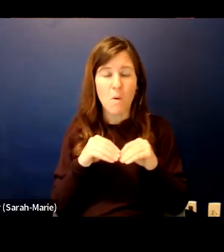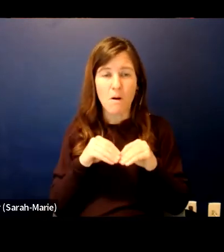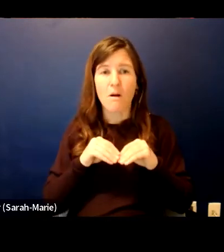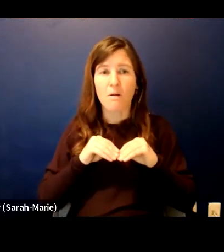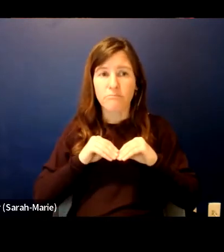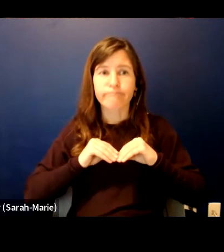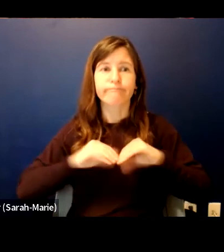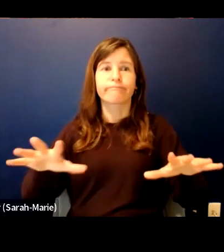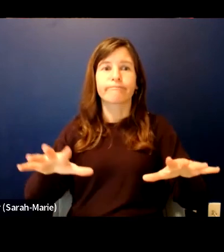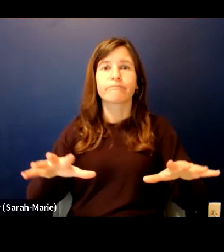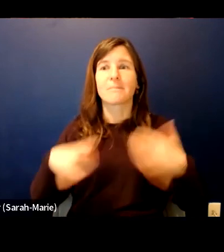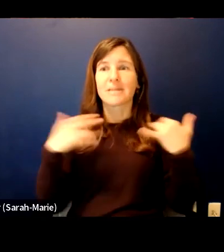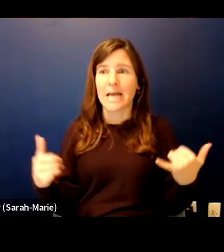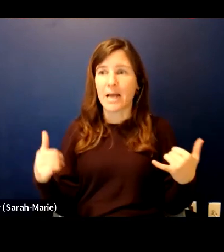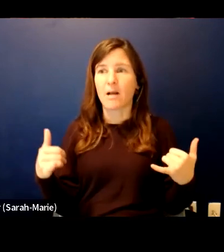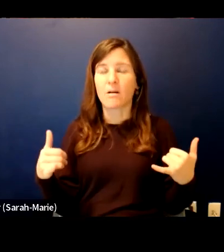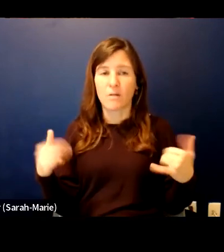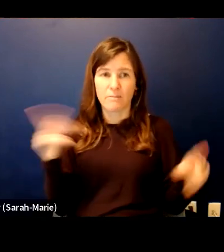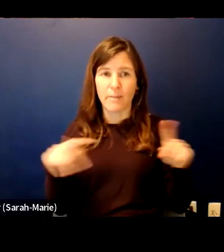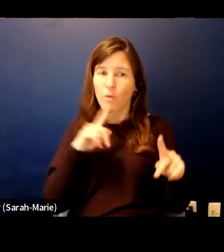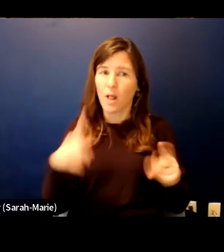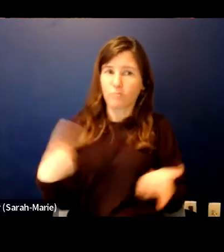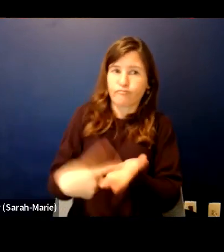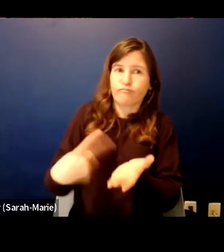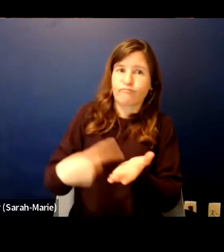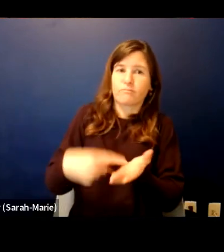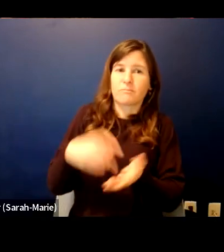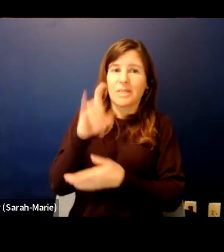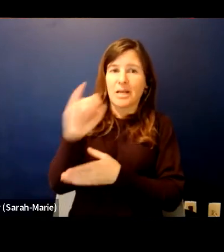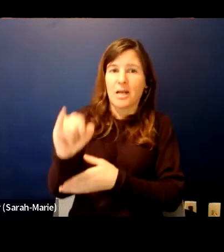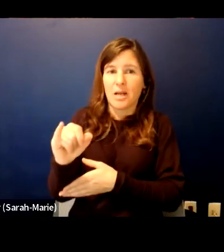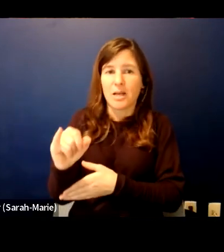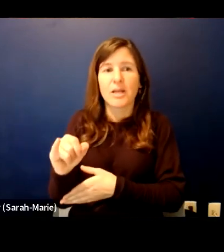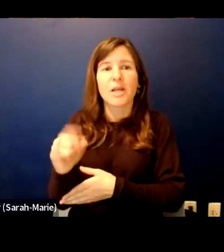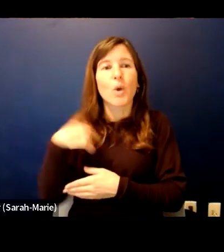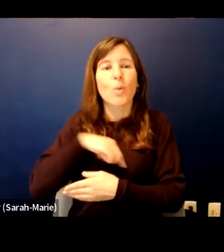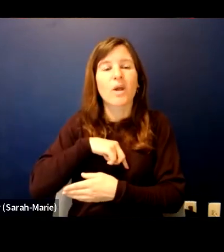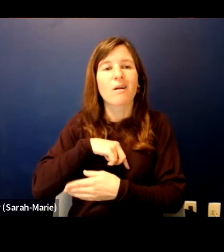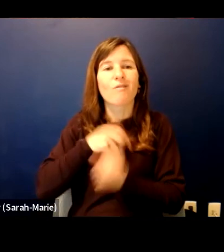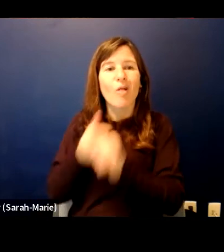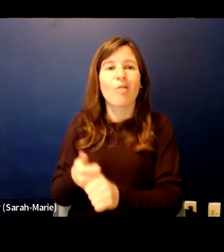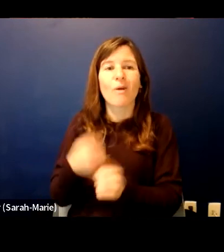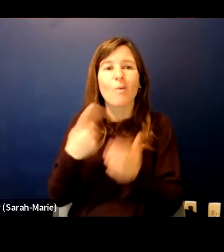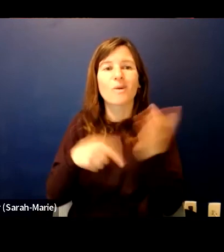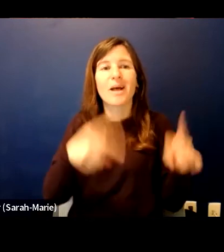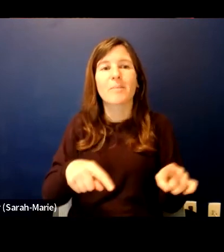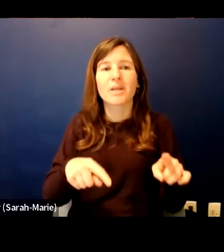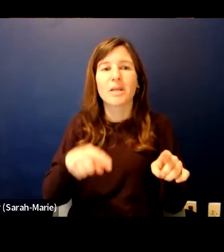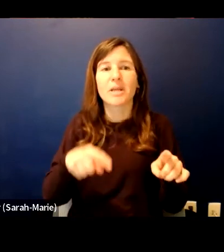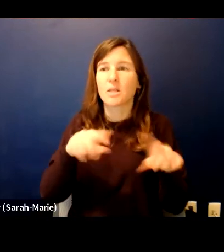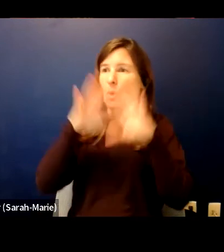is so loud, and I think really ricocheting off of things that are happening globally and, you know, south of the border as